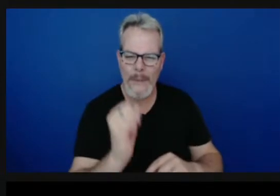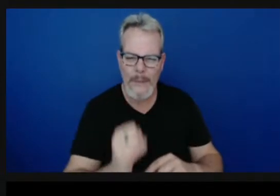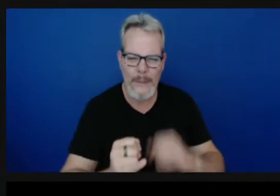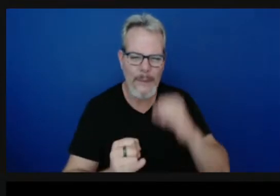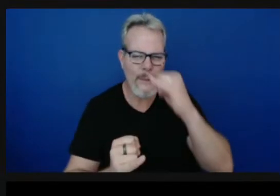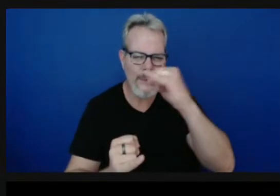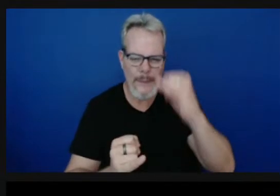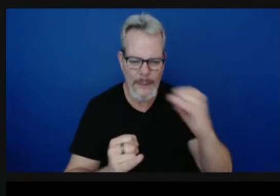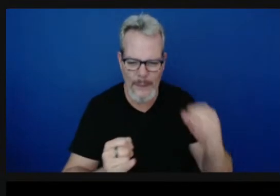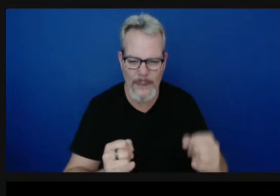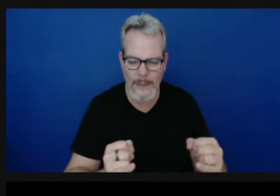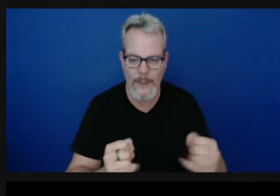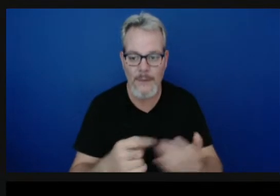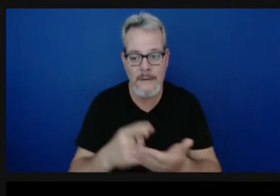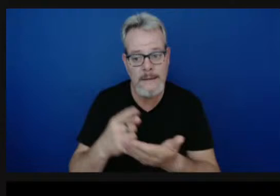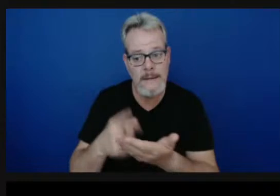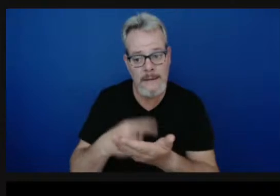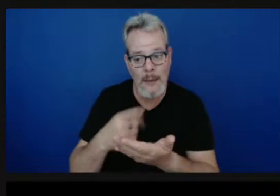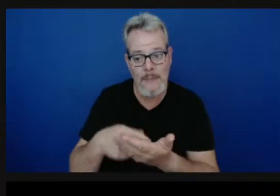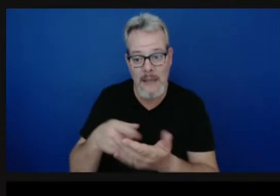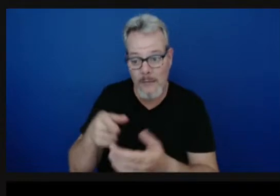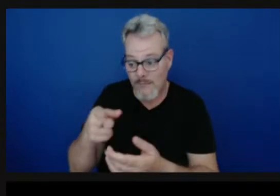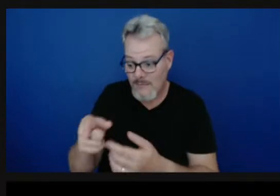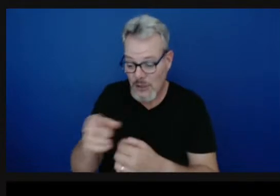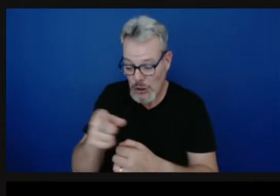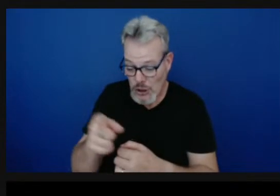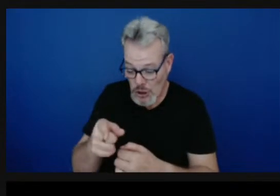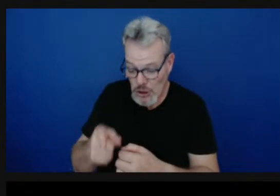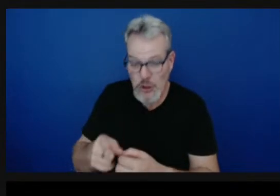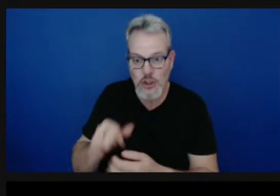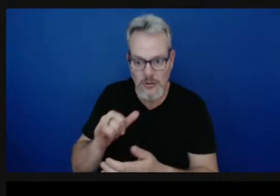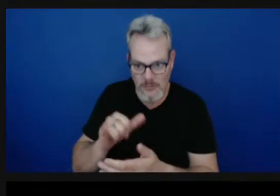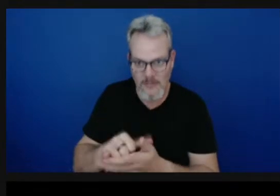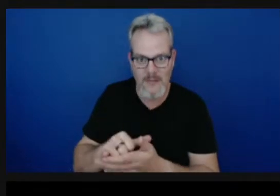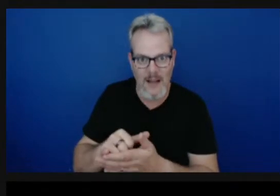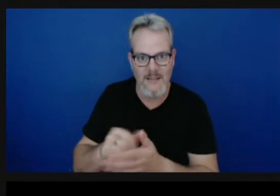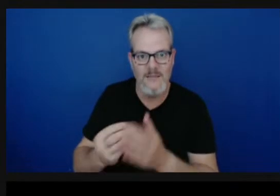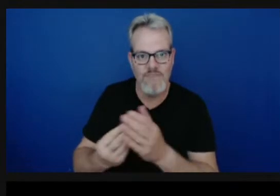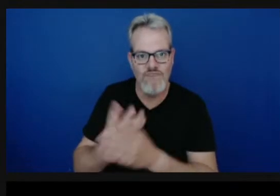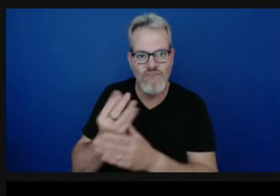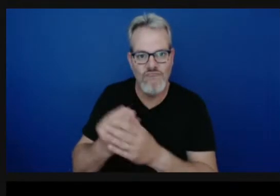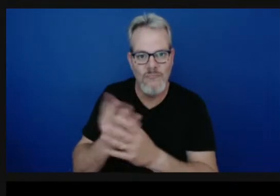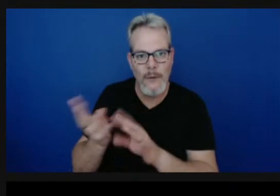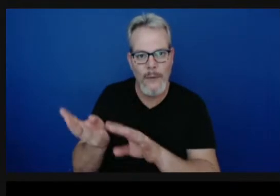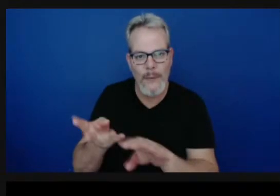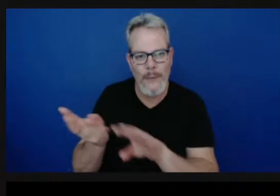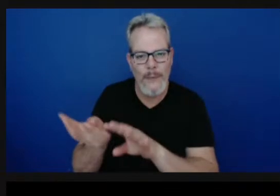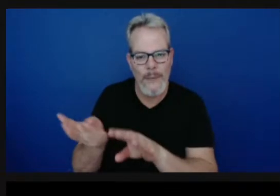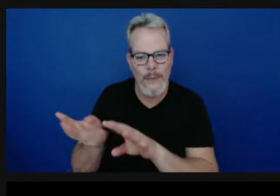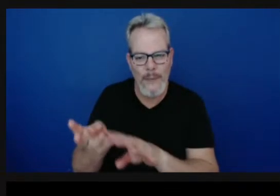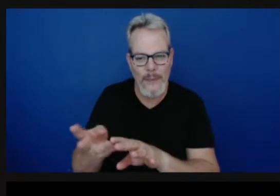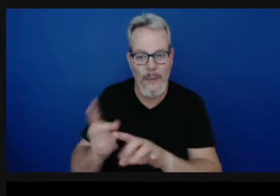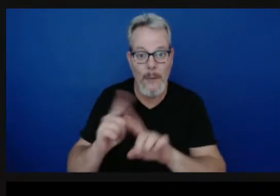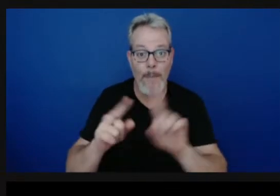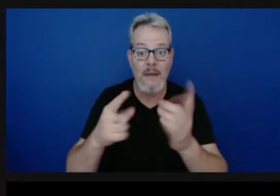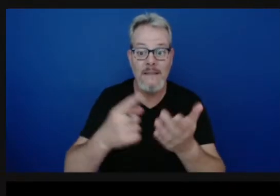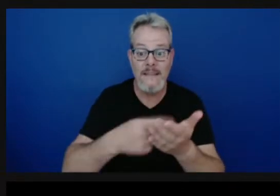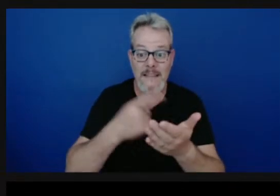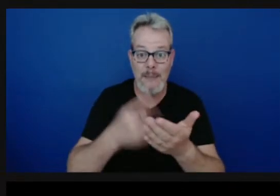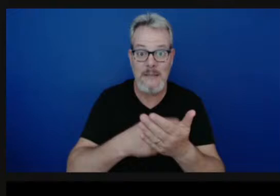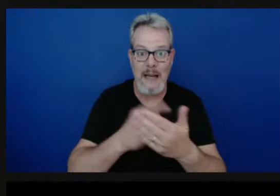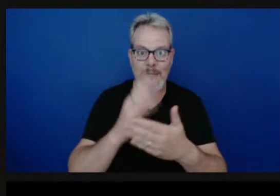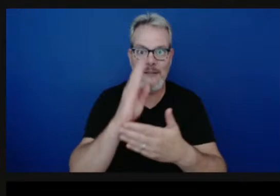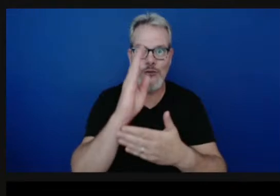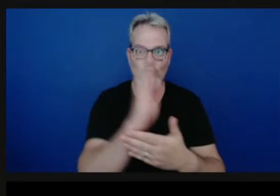sometimes with edges of lava flow, as this one over here looks like it is. But sometimes they appear to actually be full-grown cracks